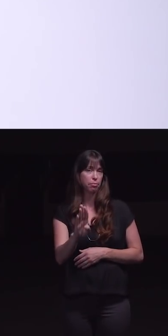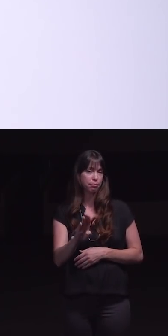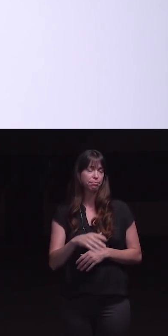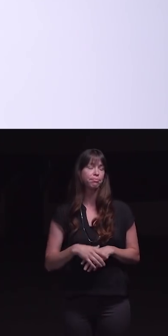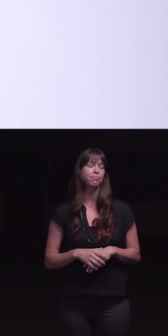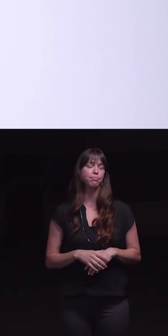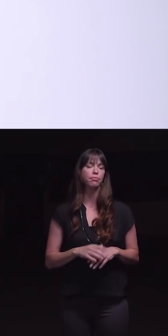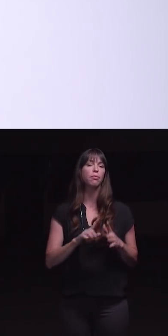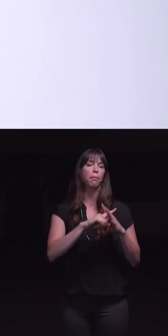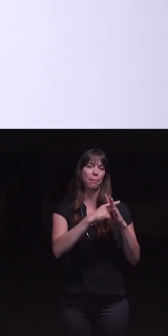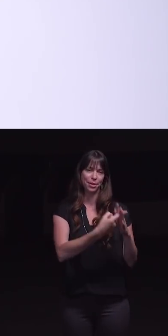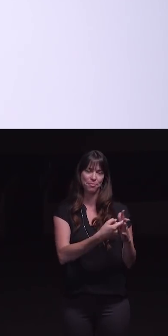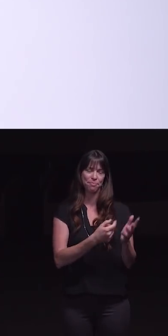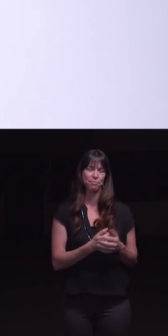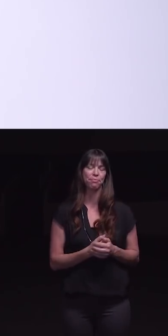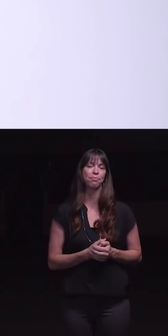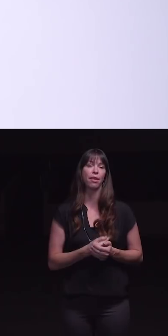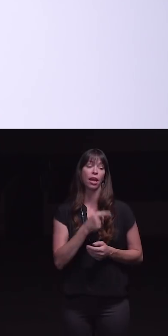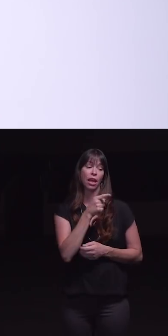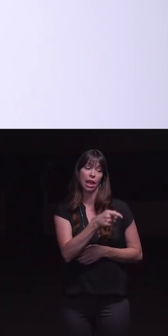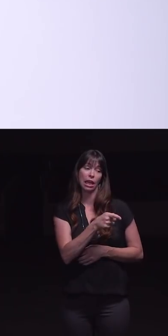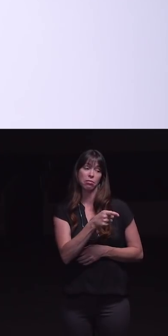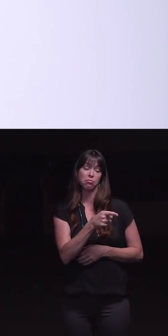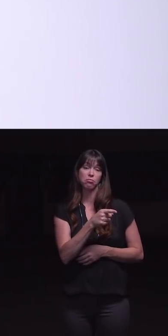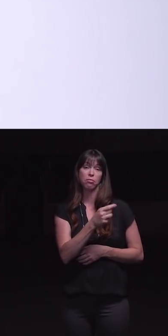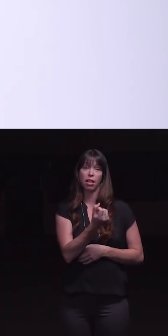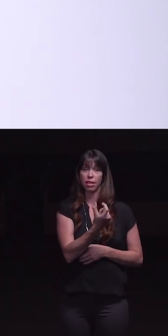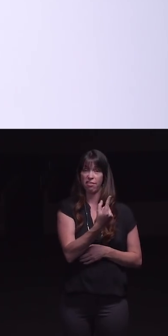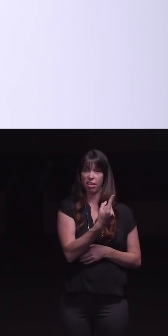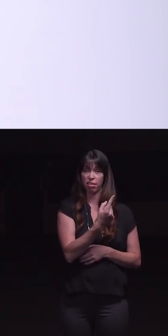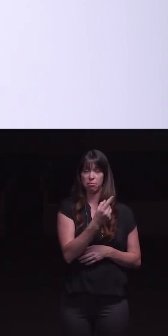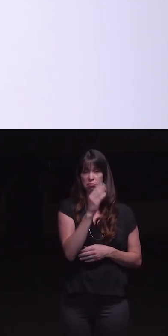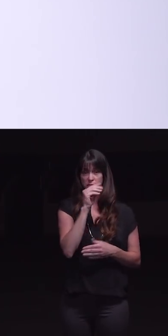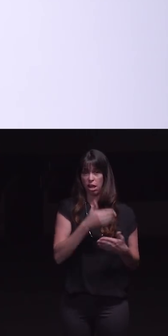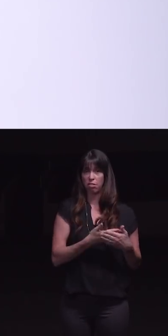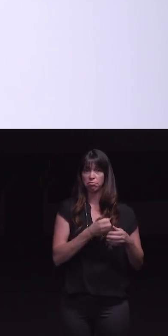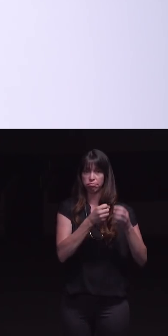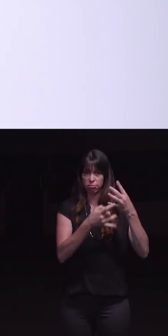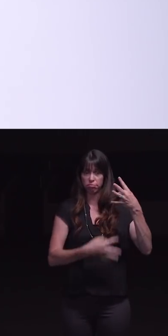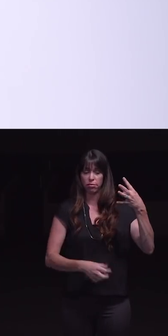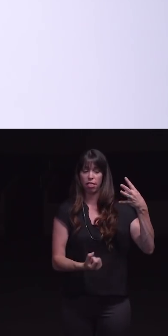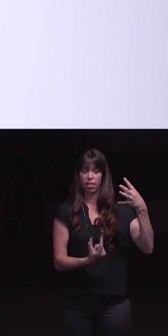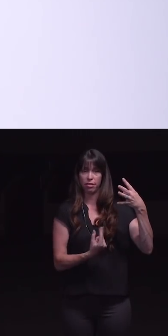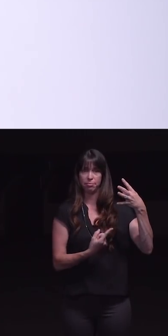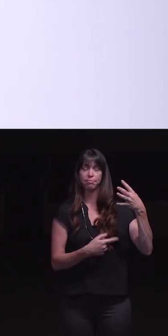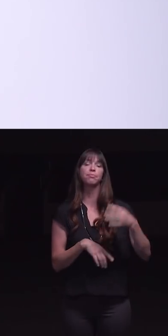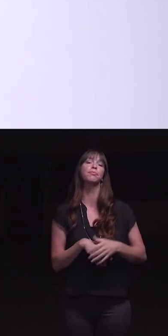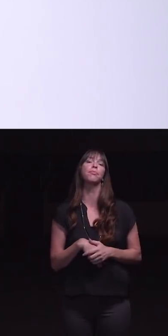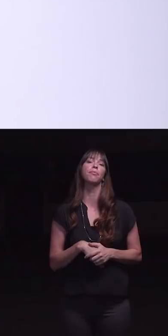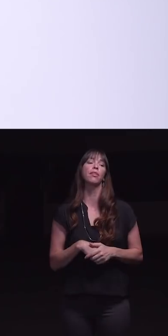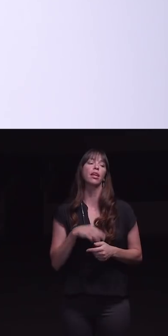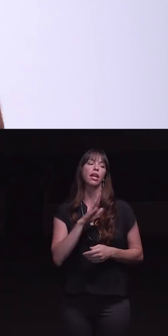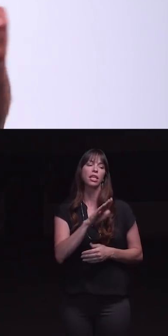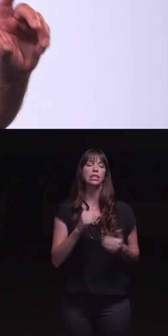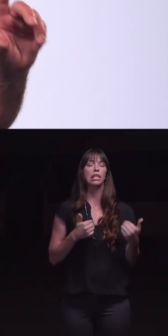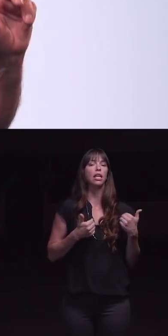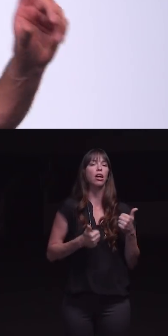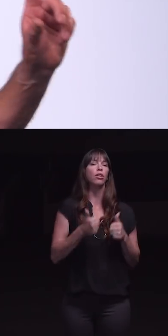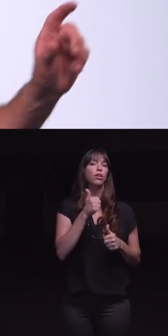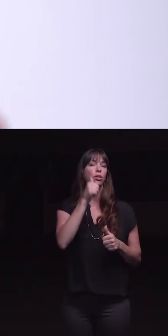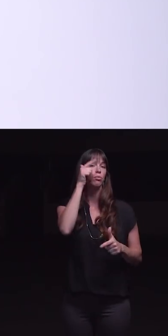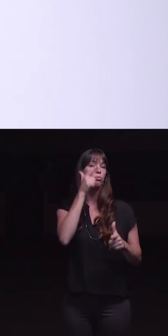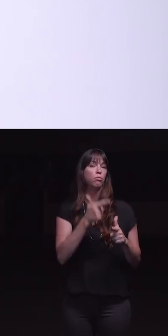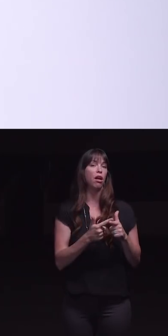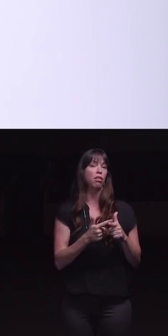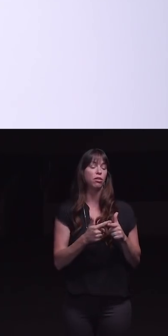all began. Now, he was the 11th of 12 children. His younger brother wouldn't be born until long after